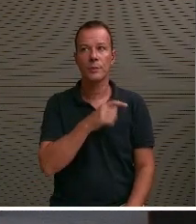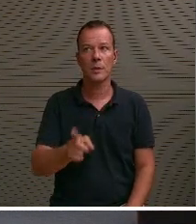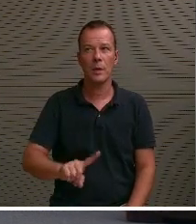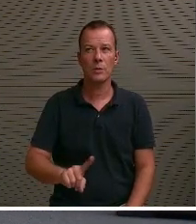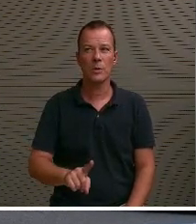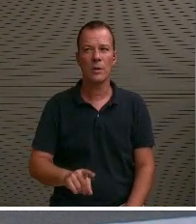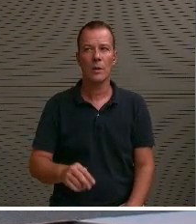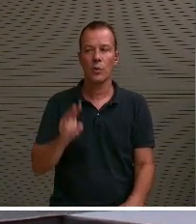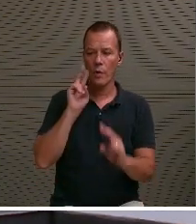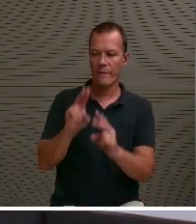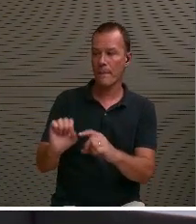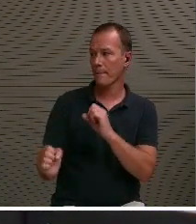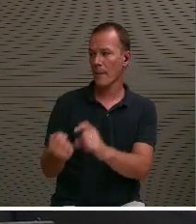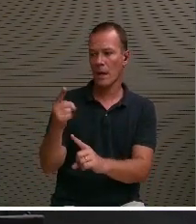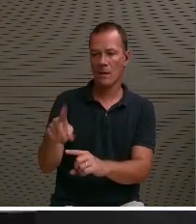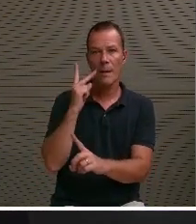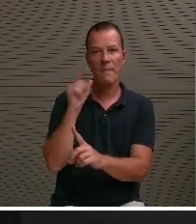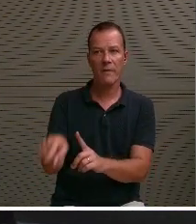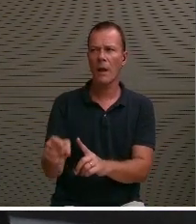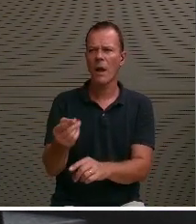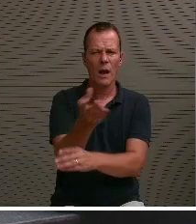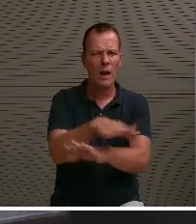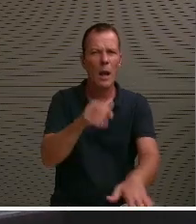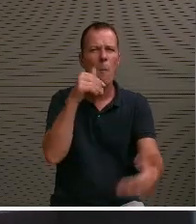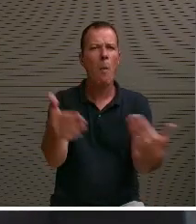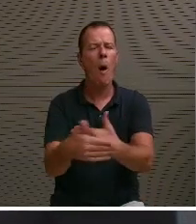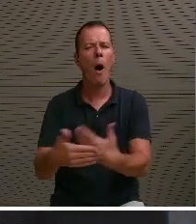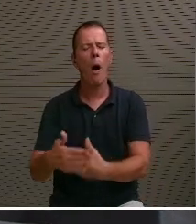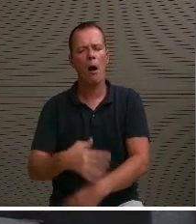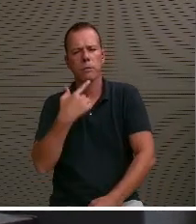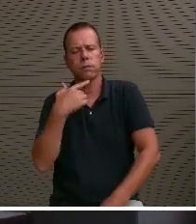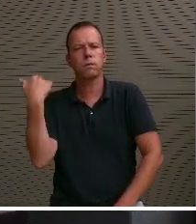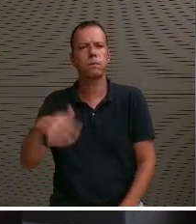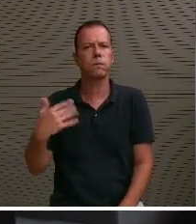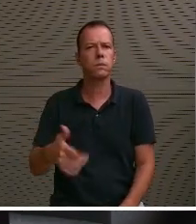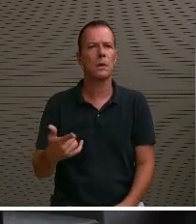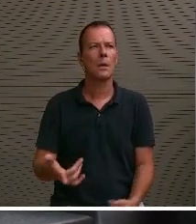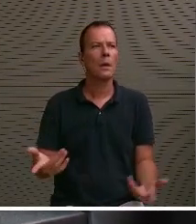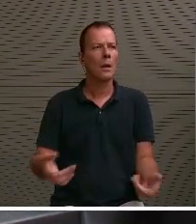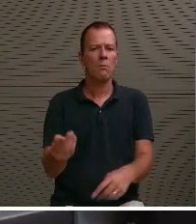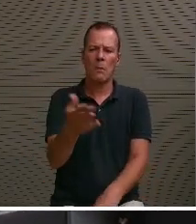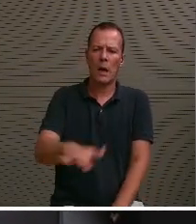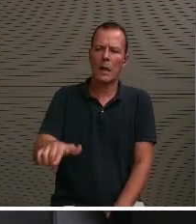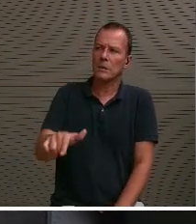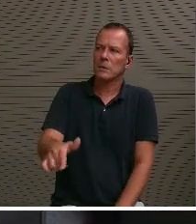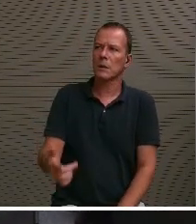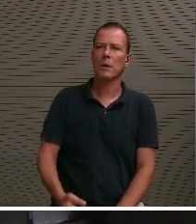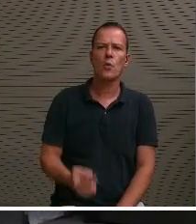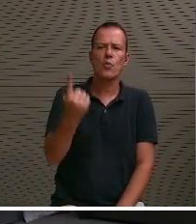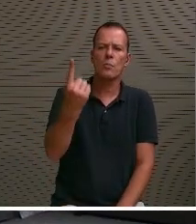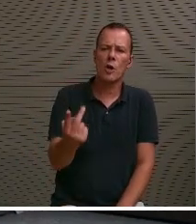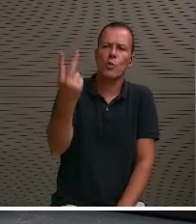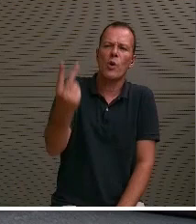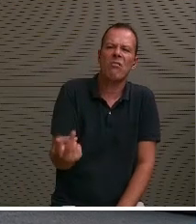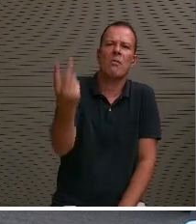life, I saw children dying in my arms. One child, two, three, many. And